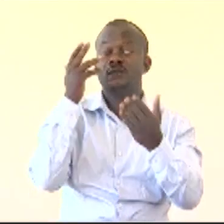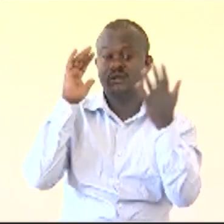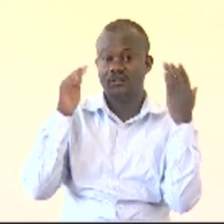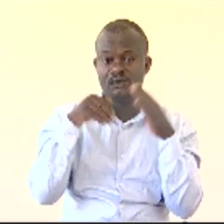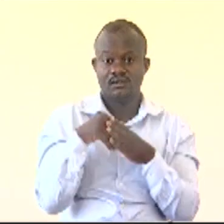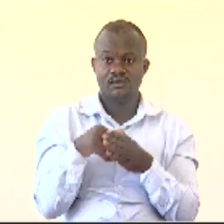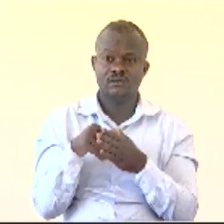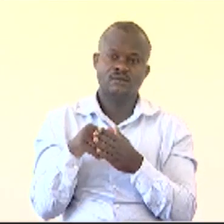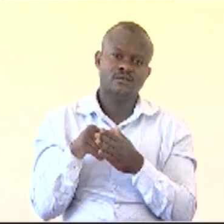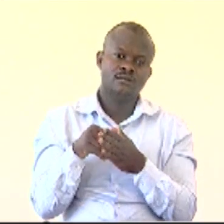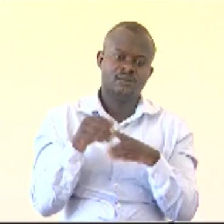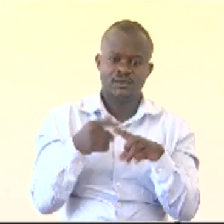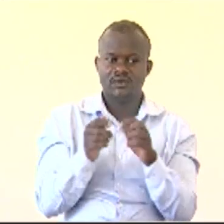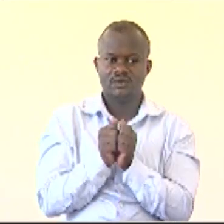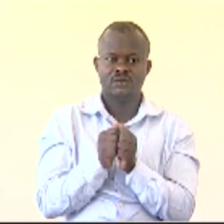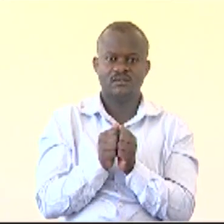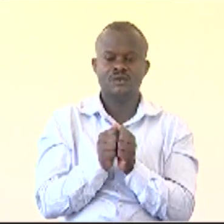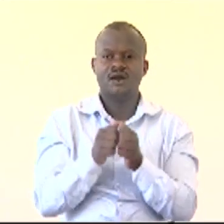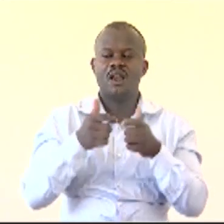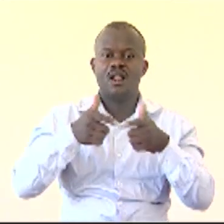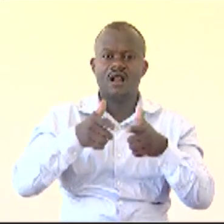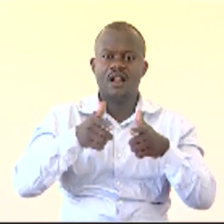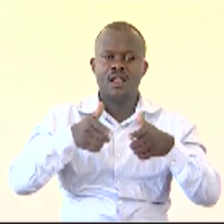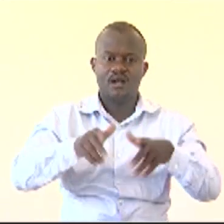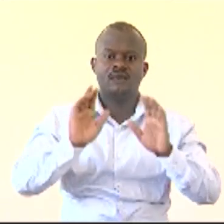overcrowded rooms to allow free